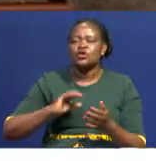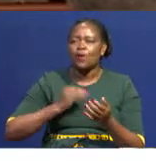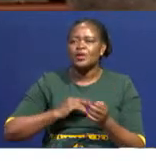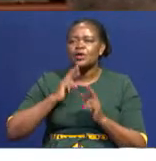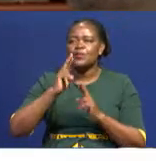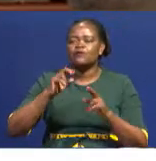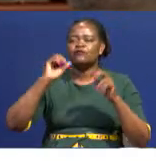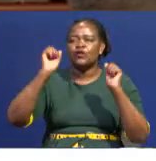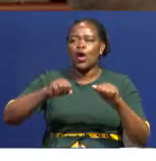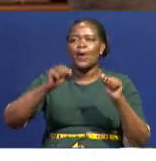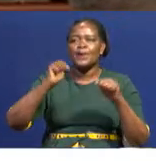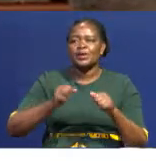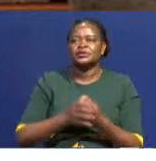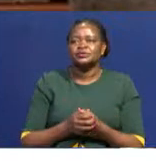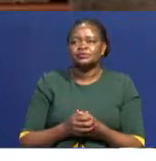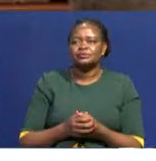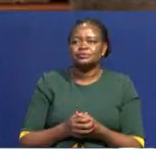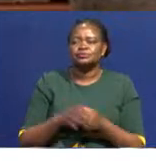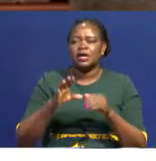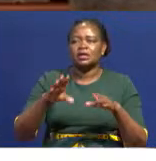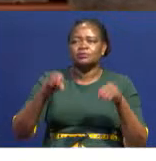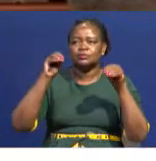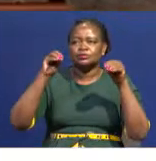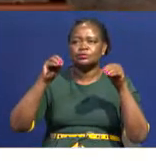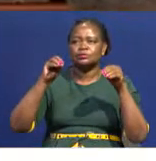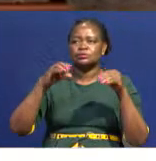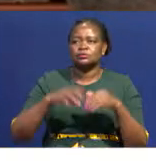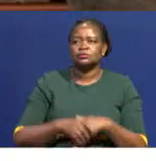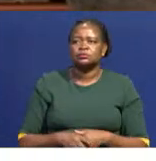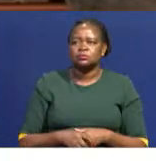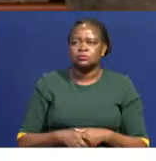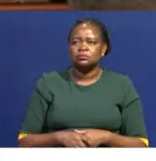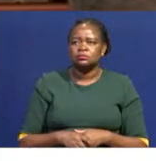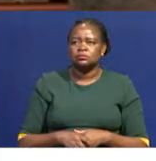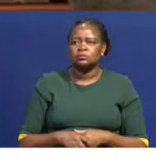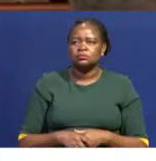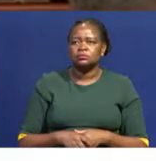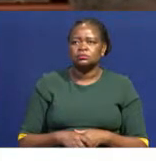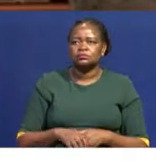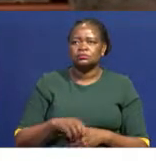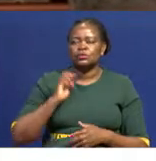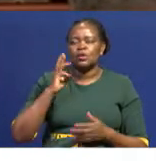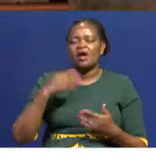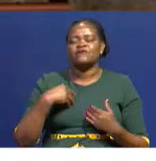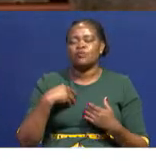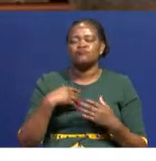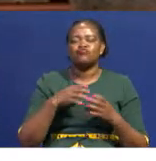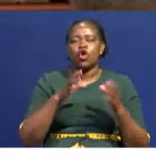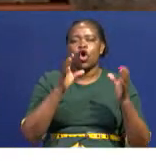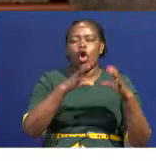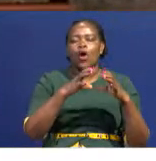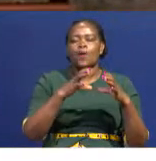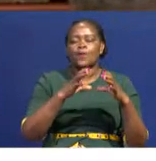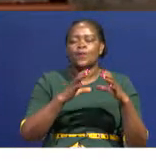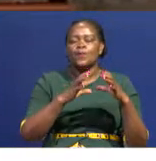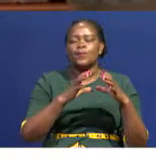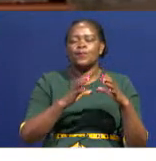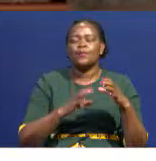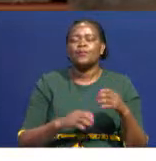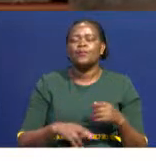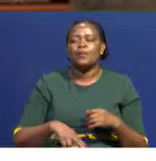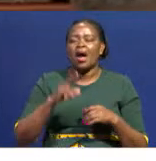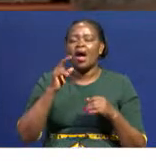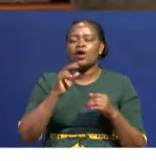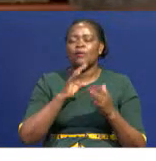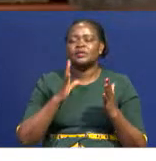for possible adoption. I will have them in cluster. High commissioners,